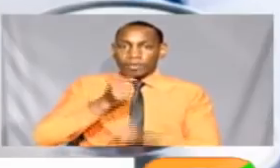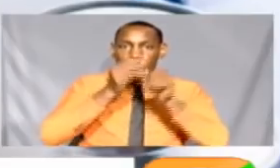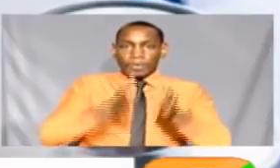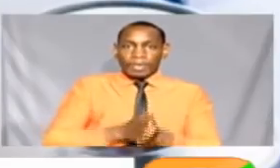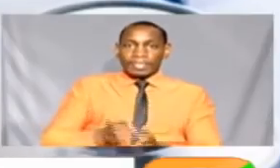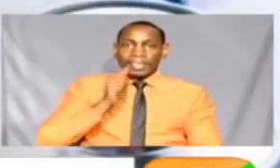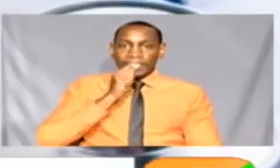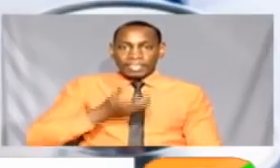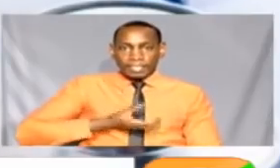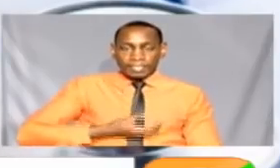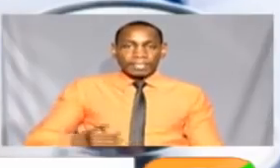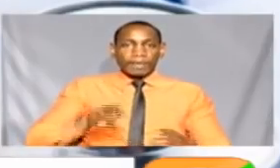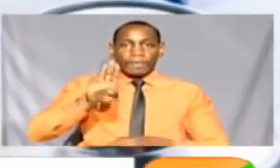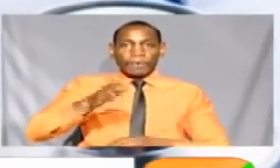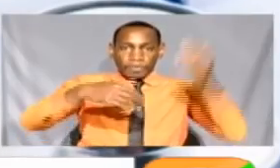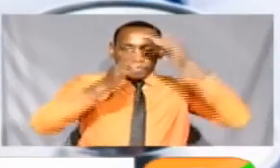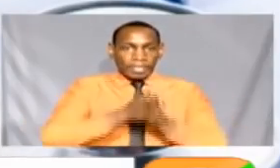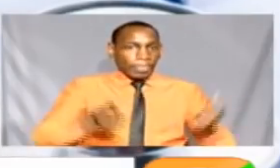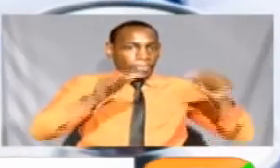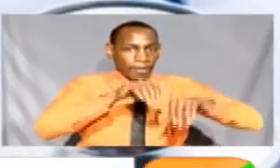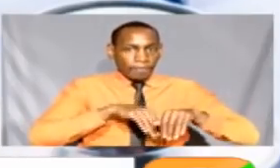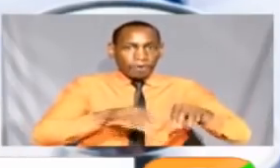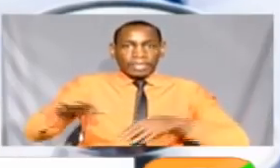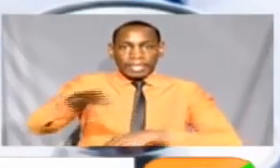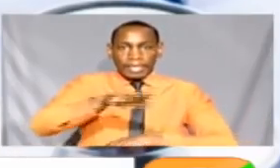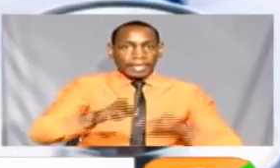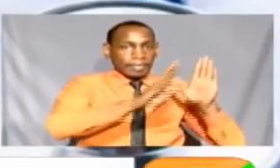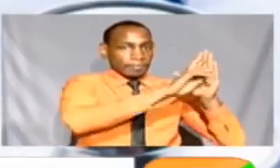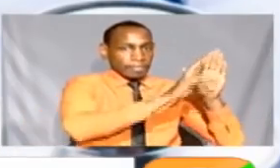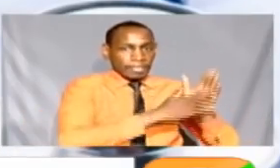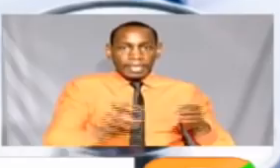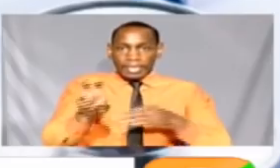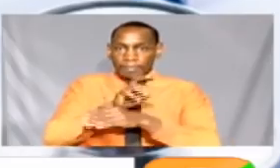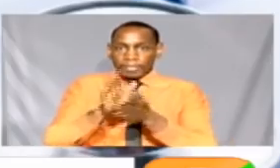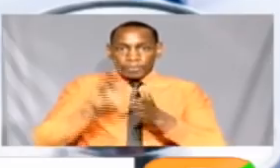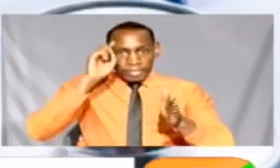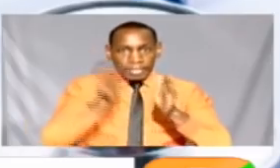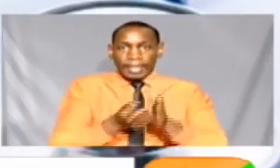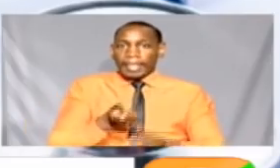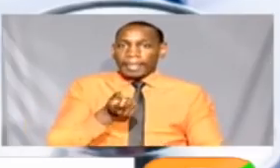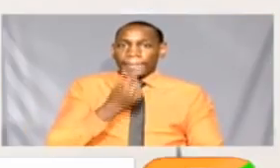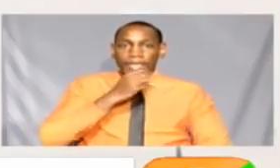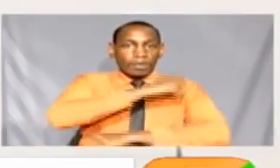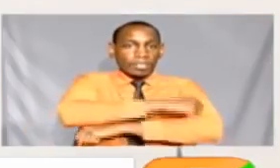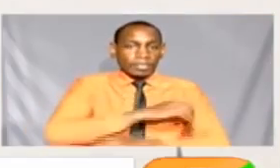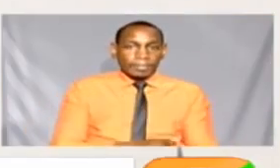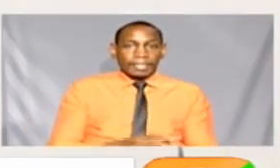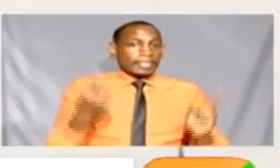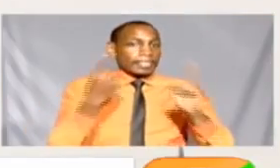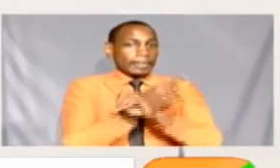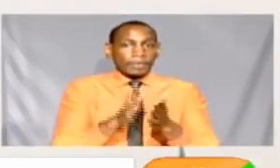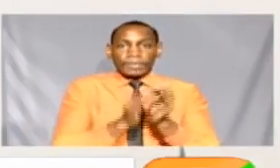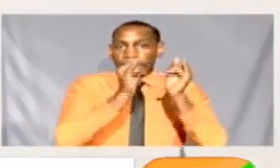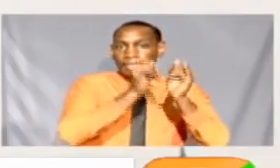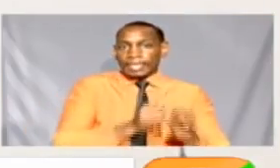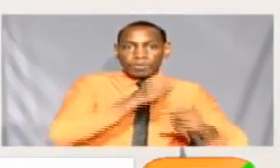four universities are among the worst in complying with the regional guidelines for inspection and recognition of medical schools. On the contrary, the new